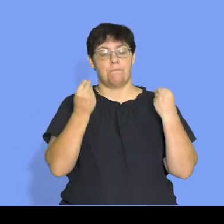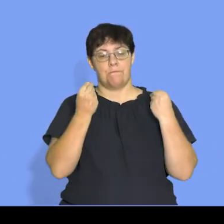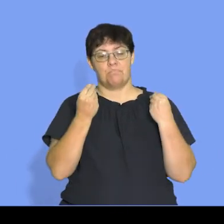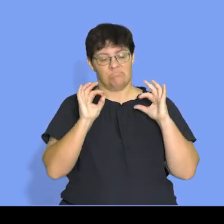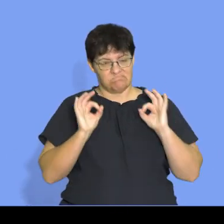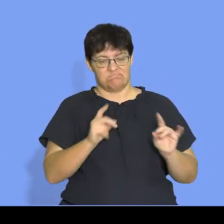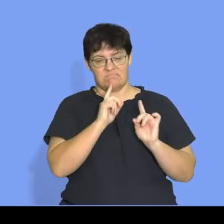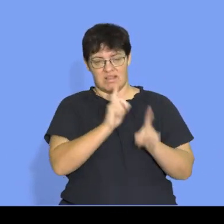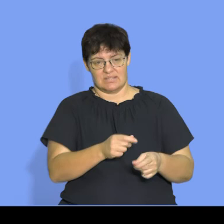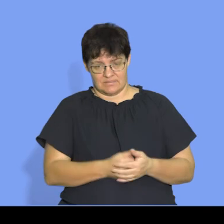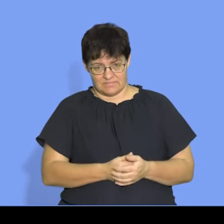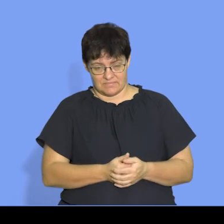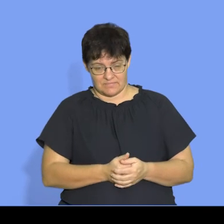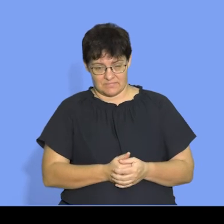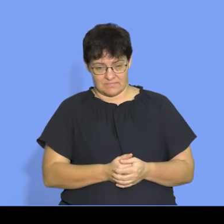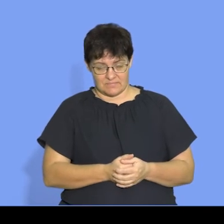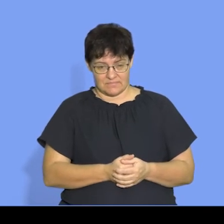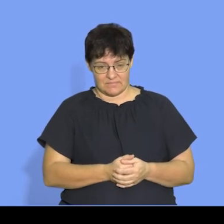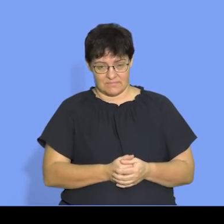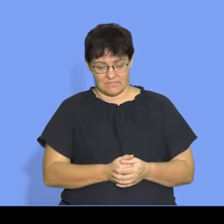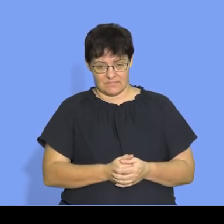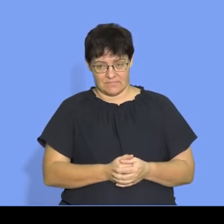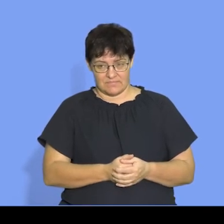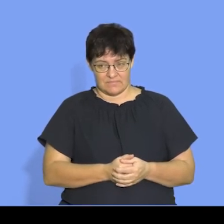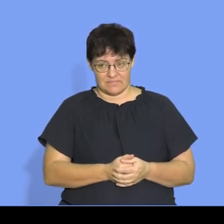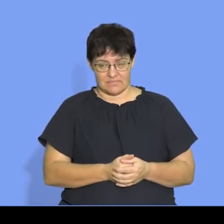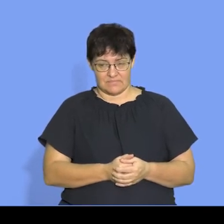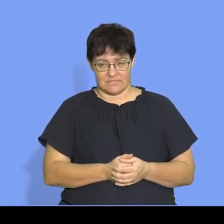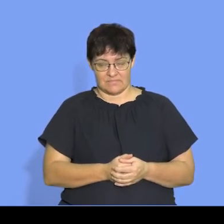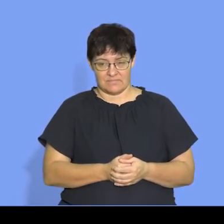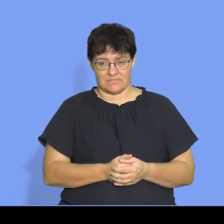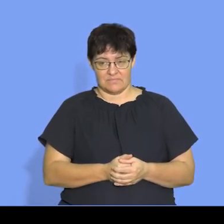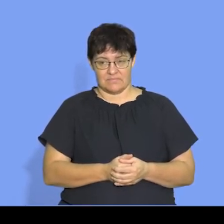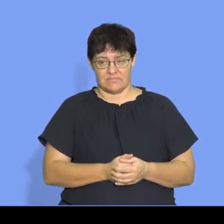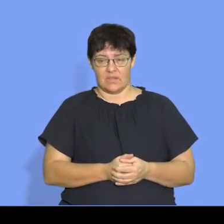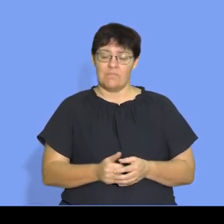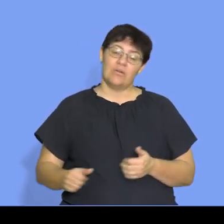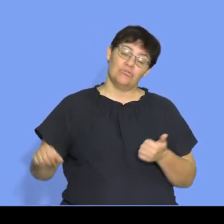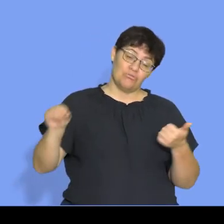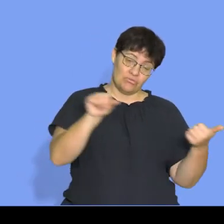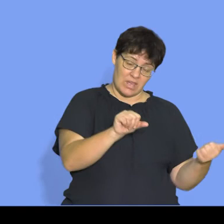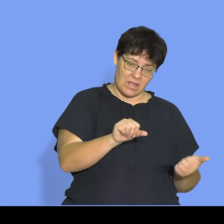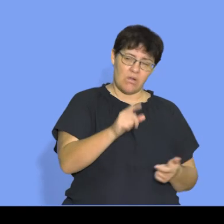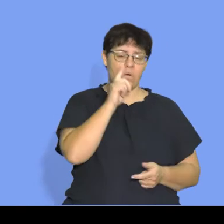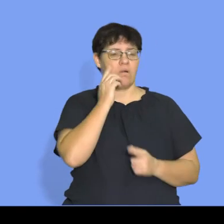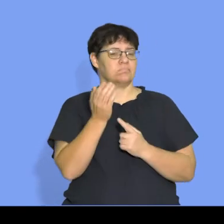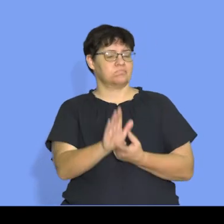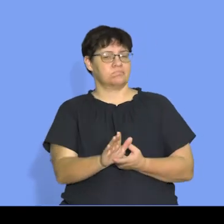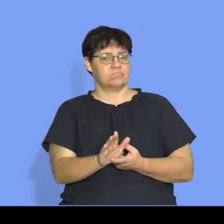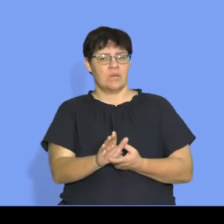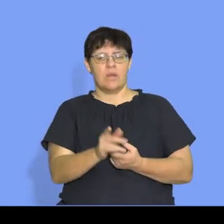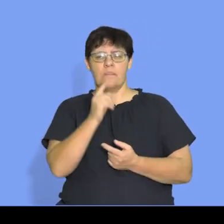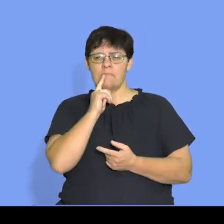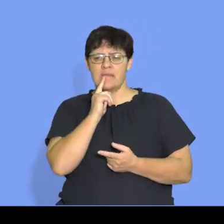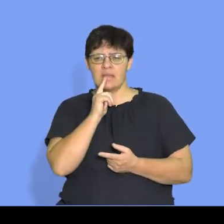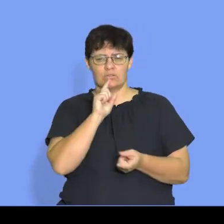correct, the left-hand side equal to the right-hand side. Now, I just want to go back to show you guys how did my signs change,